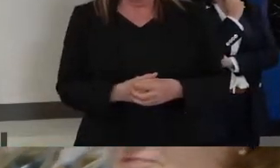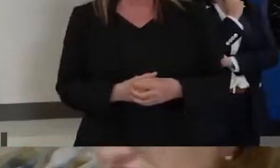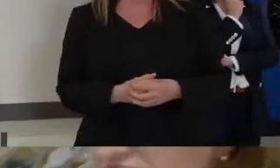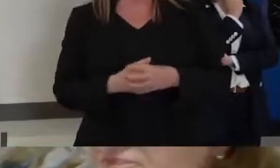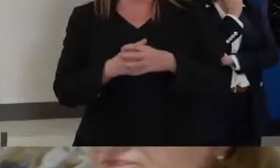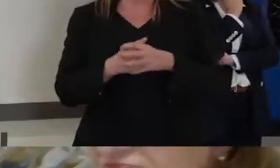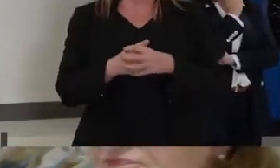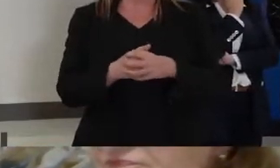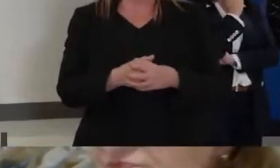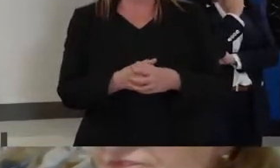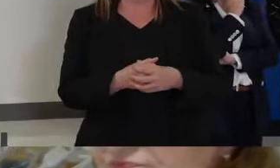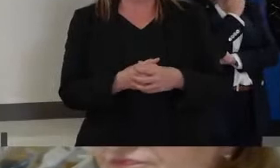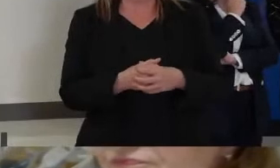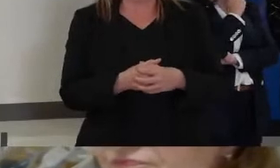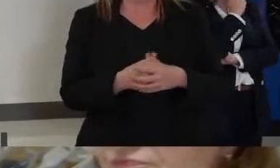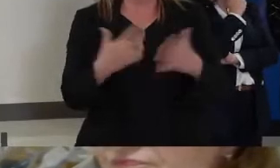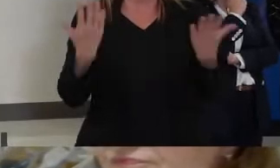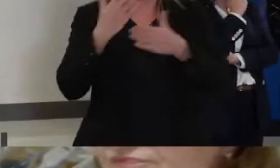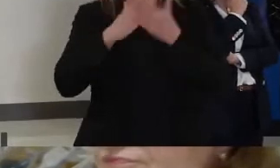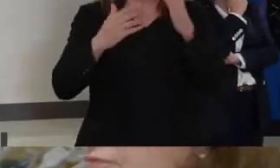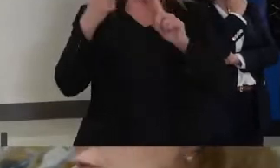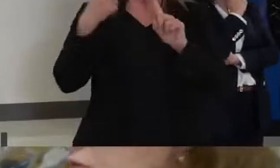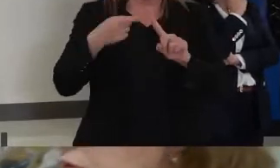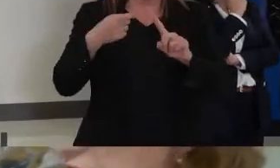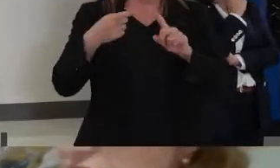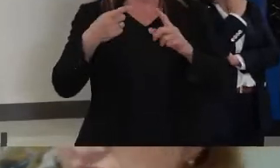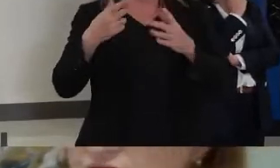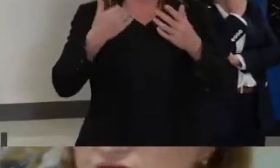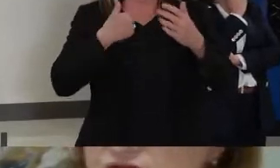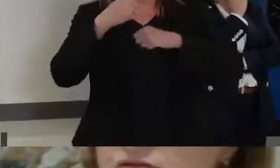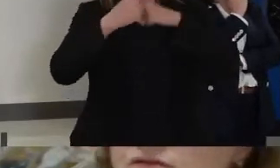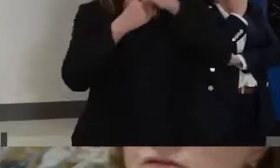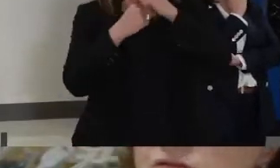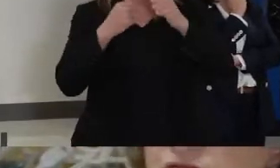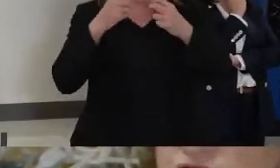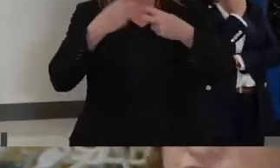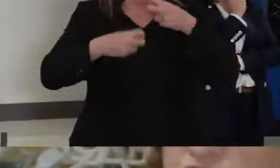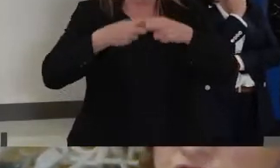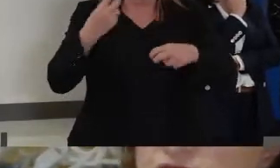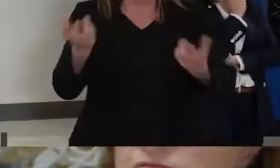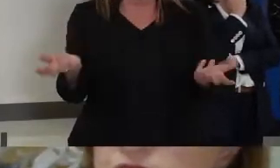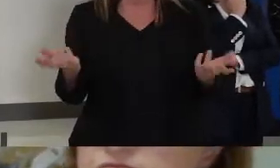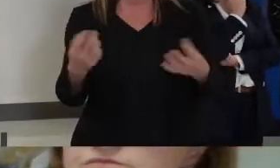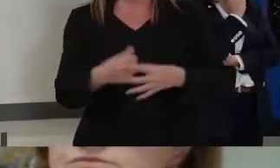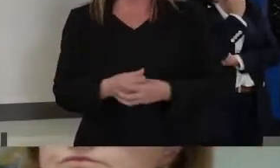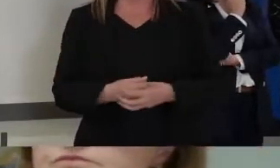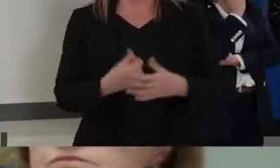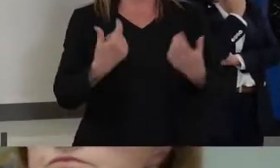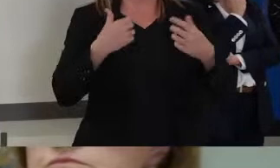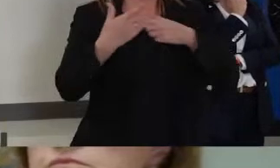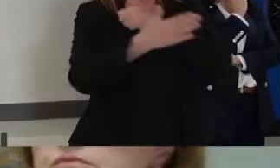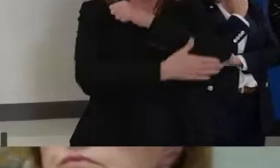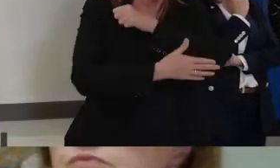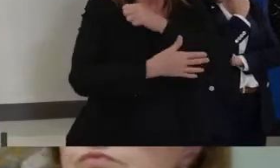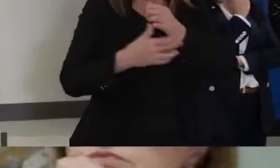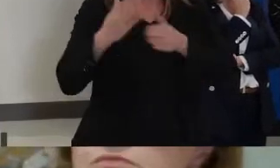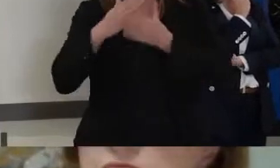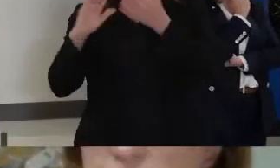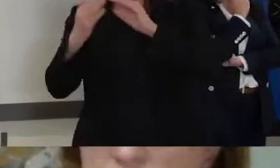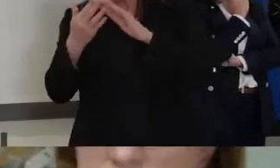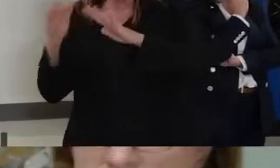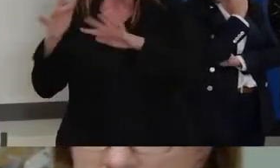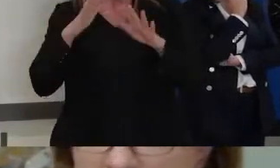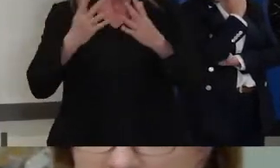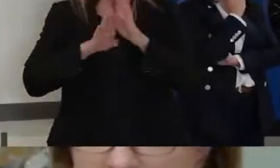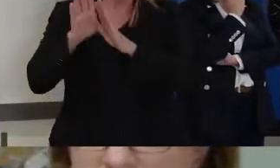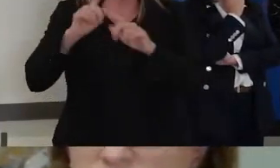look, counties, at some point there's a structural problem, right? And you have some counties and some cities that are moving and some